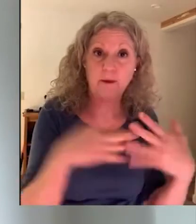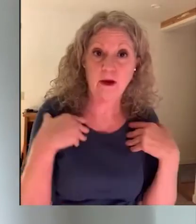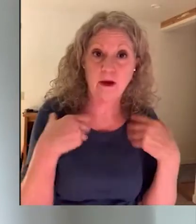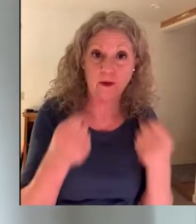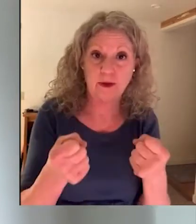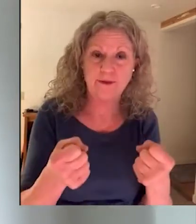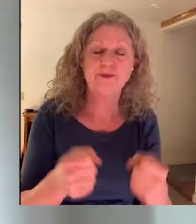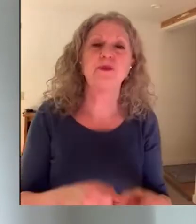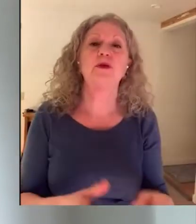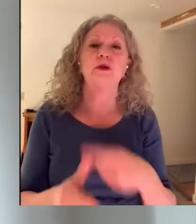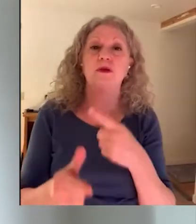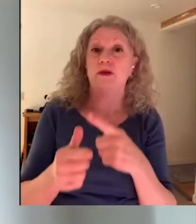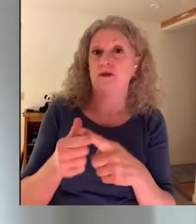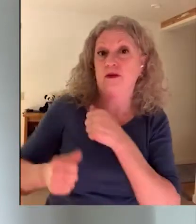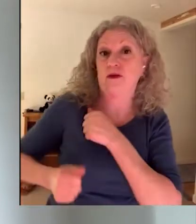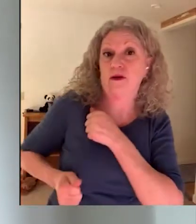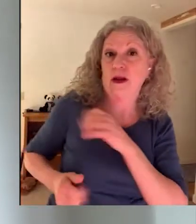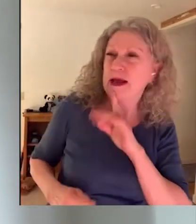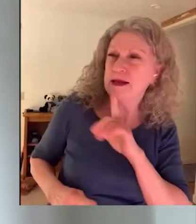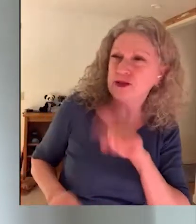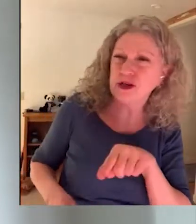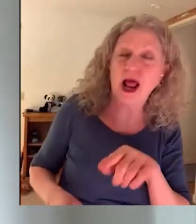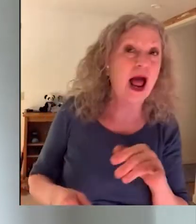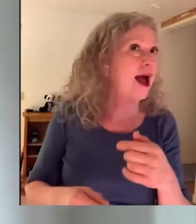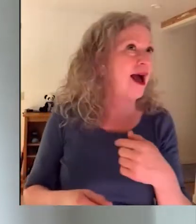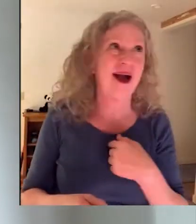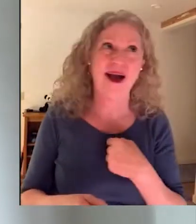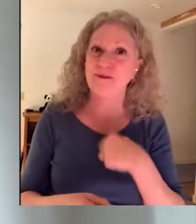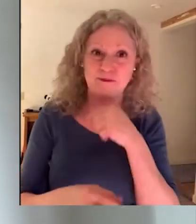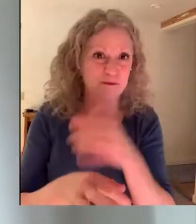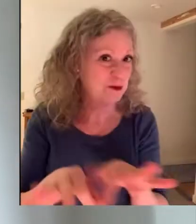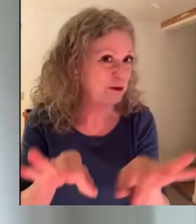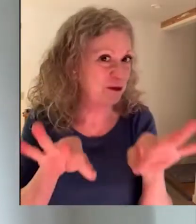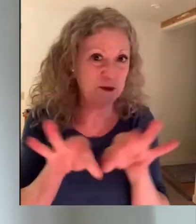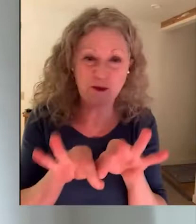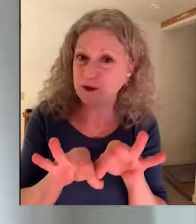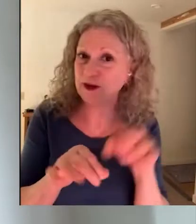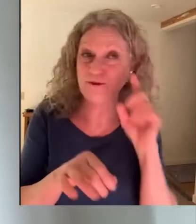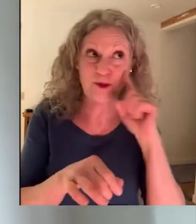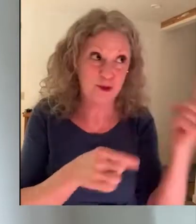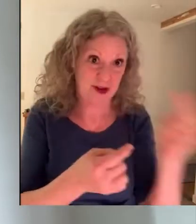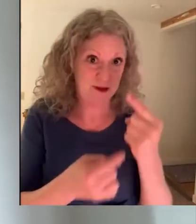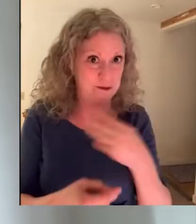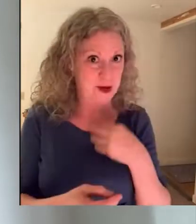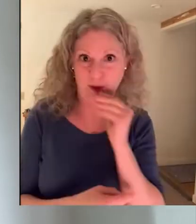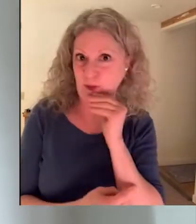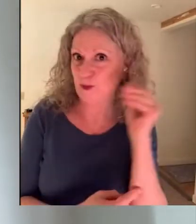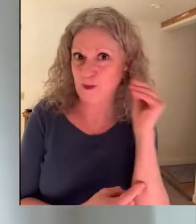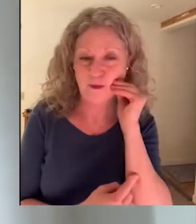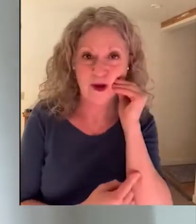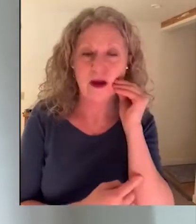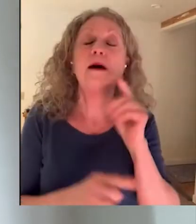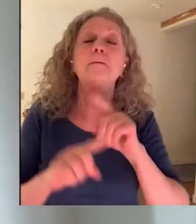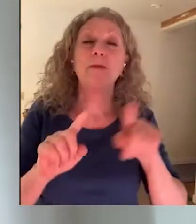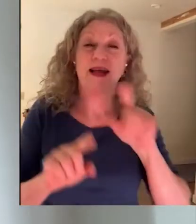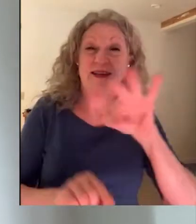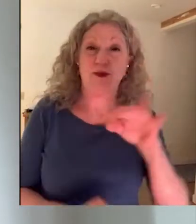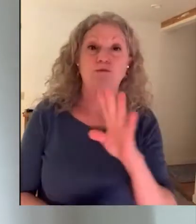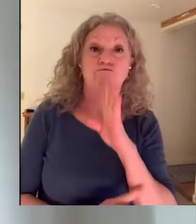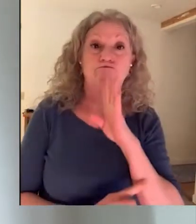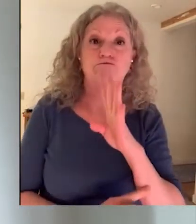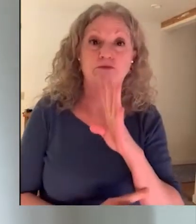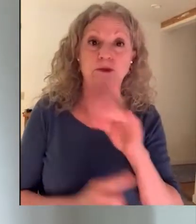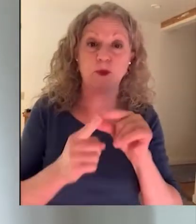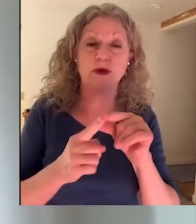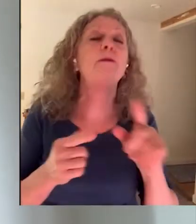centurion answered, "Lord, I am not worthy to have you come under my roof, but only speak the word, and my servant